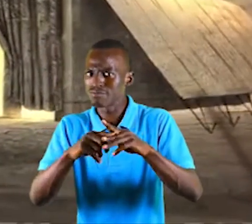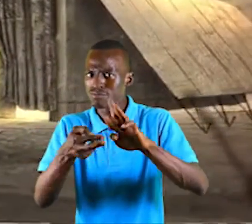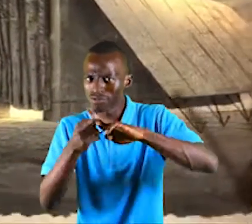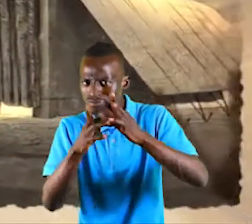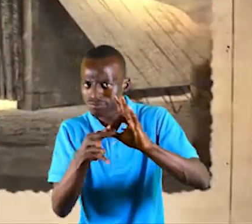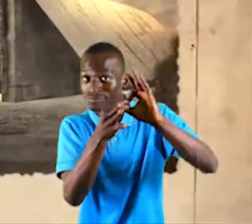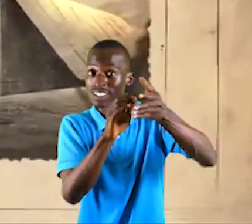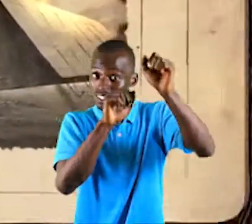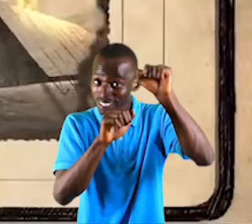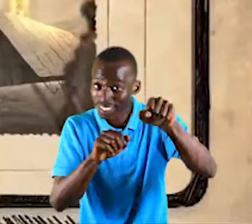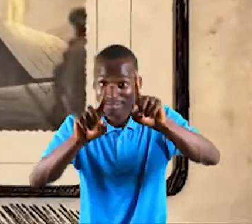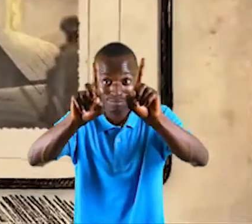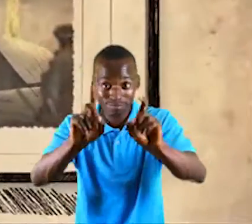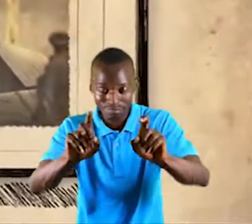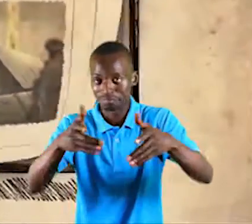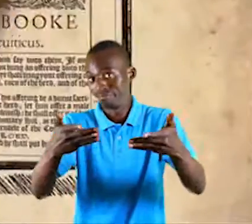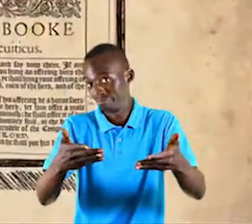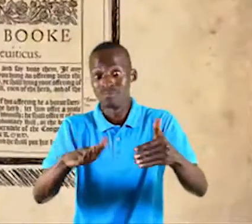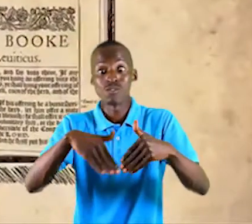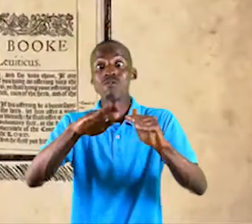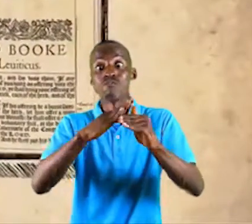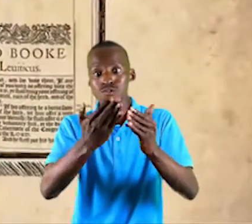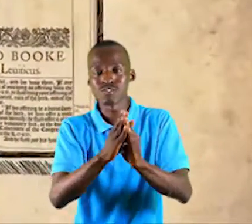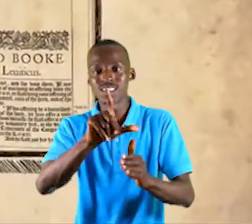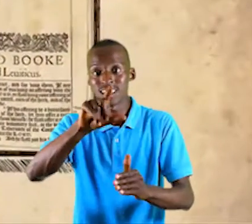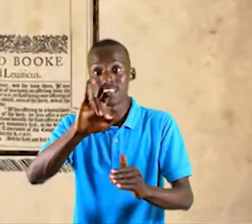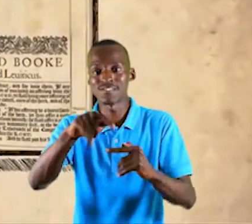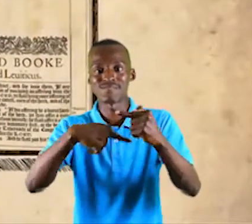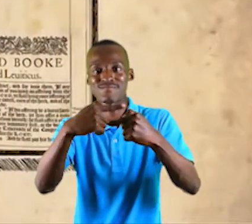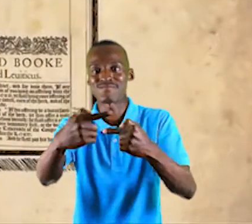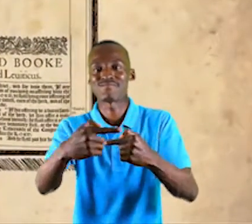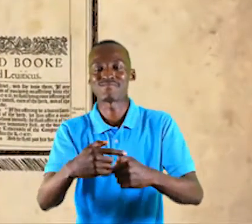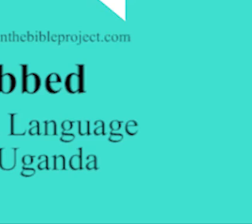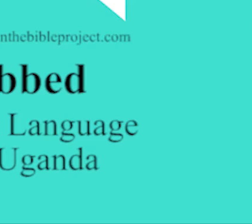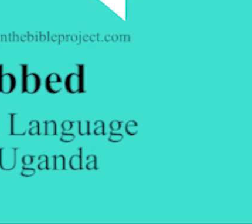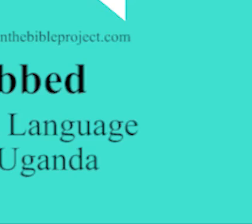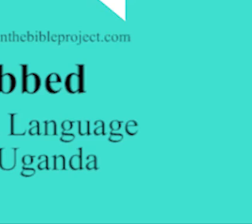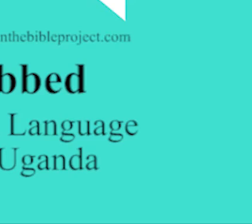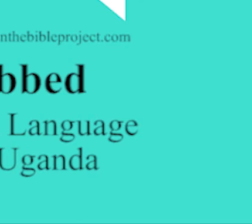fix the relationship and go into God's presence? Well, that's what the next book, Leviticus, is all about.